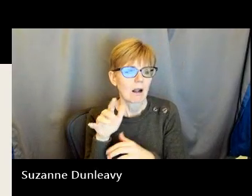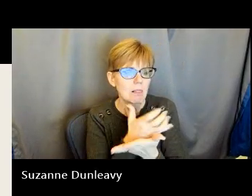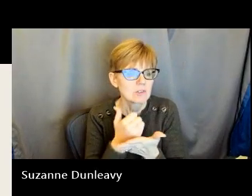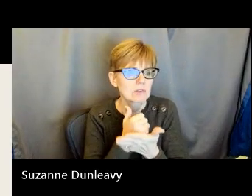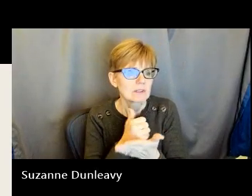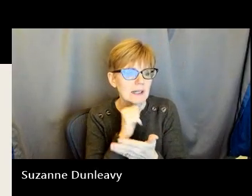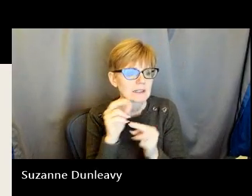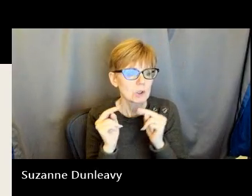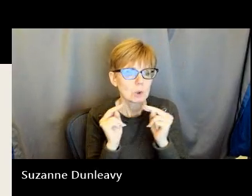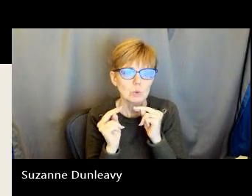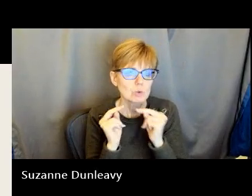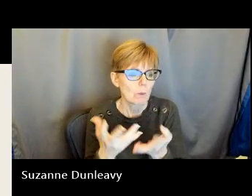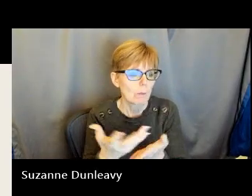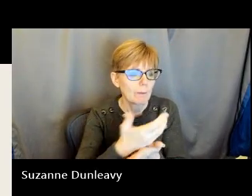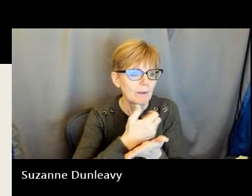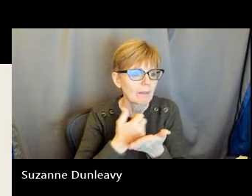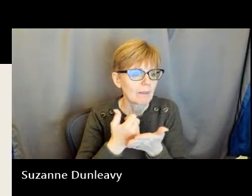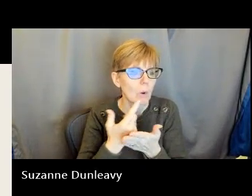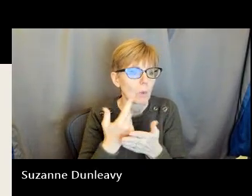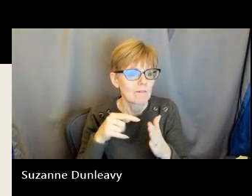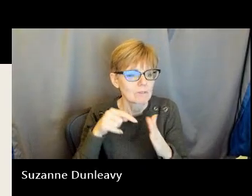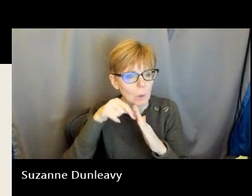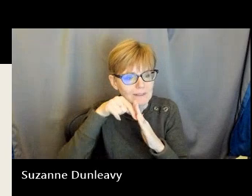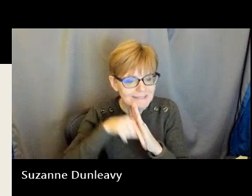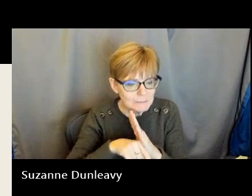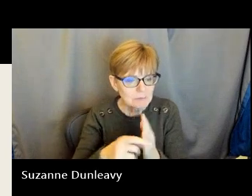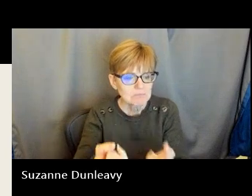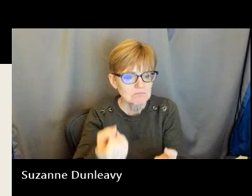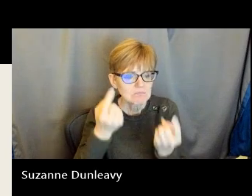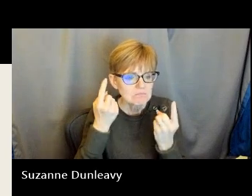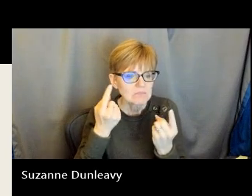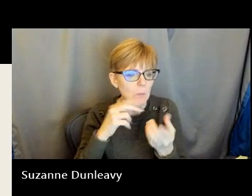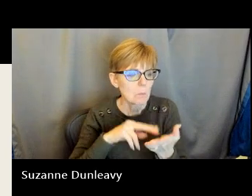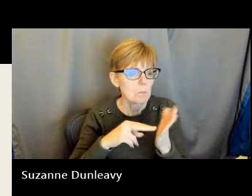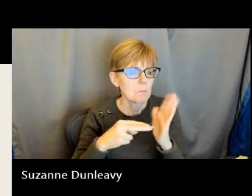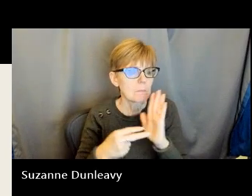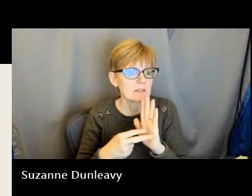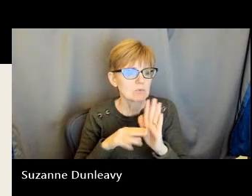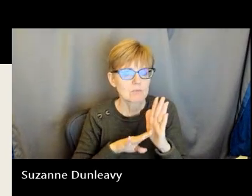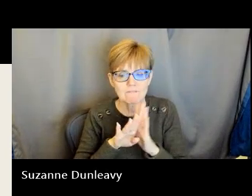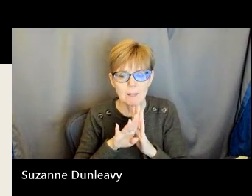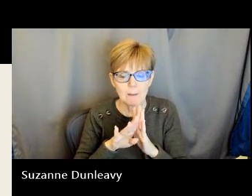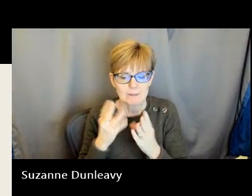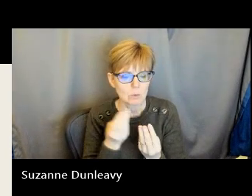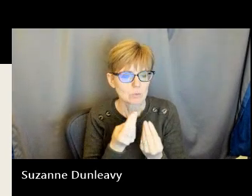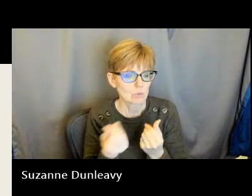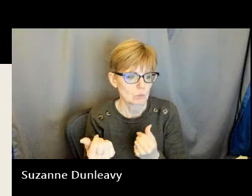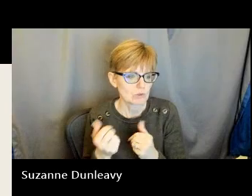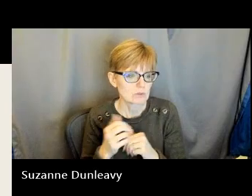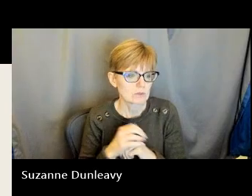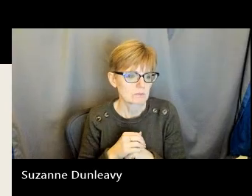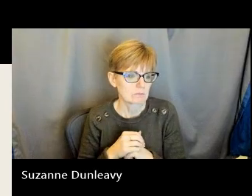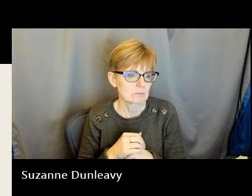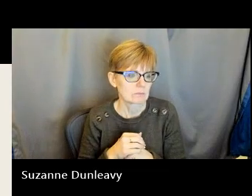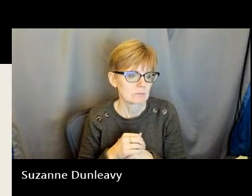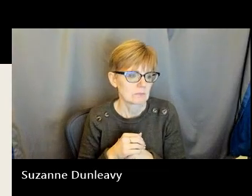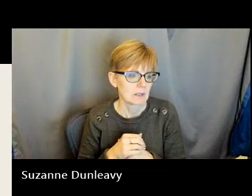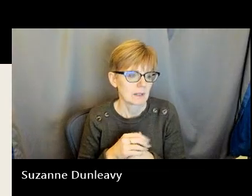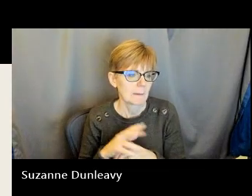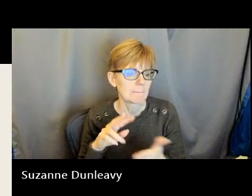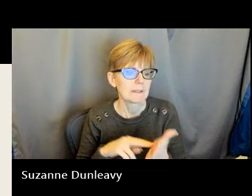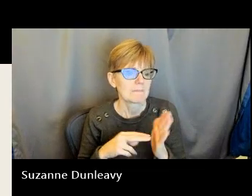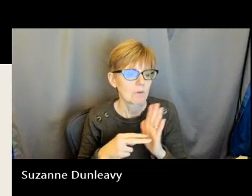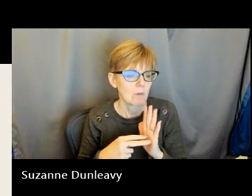spaces. And we have to center community leadership and lived experience. Communities most affected by inequity are experts in their